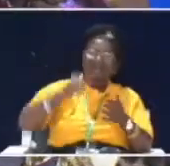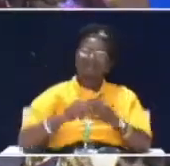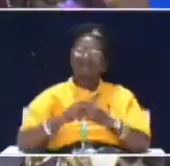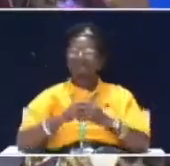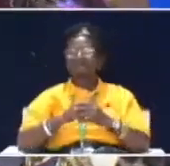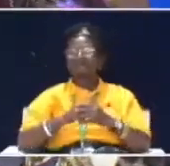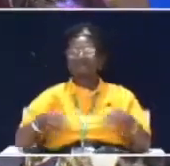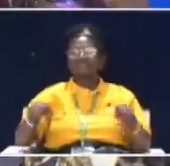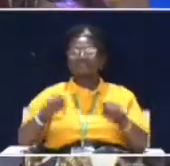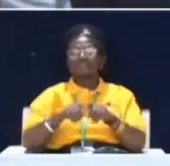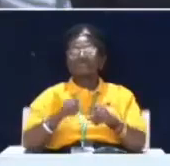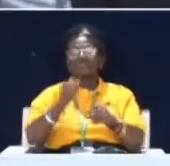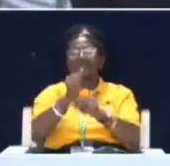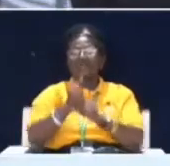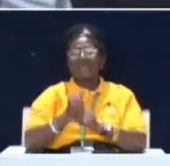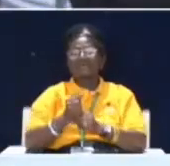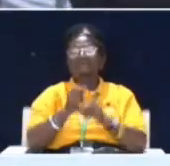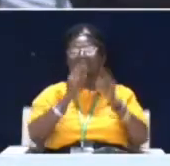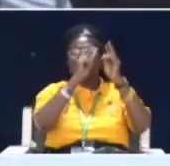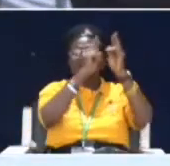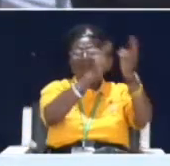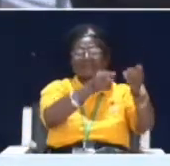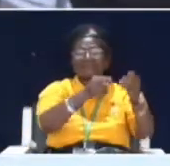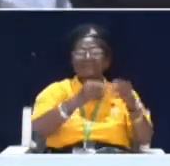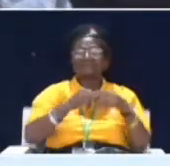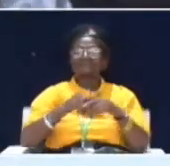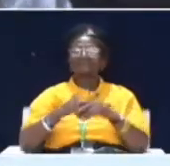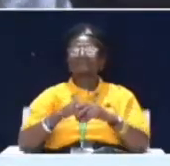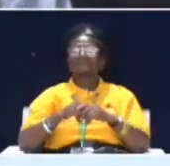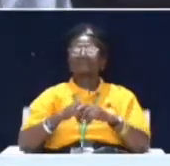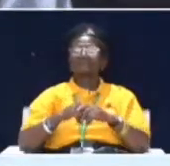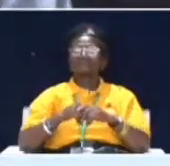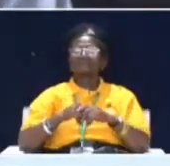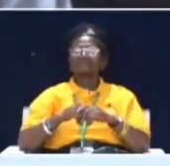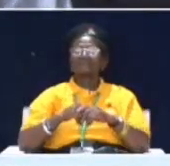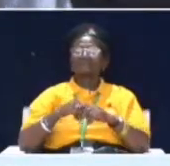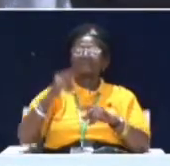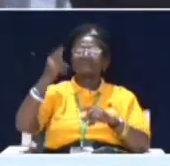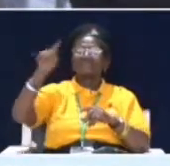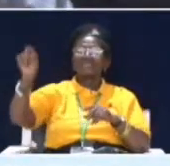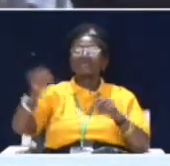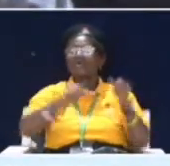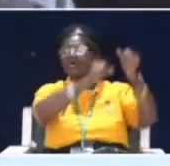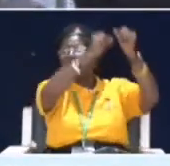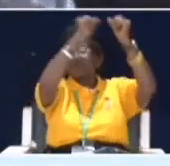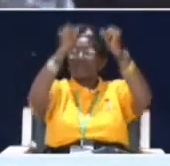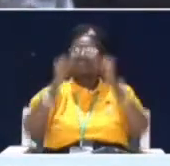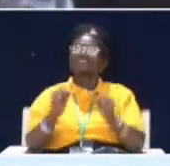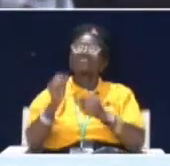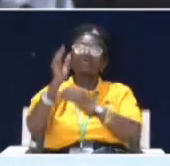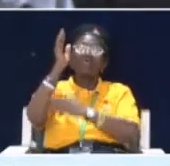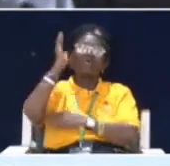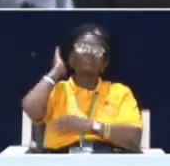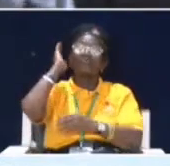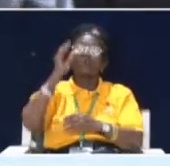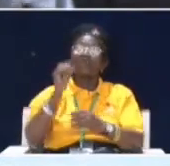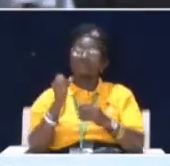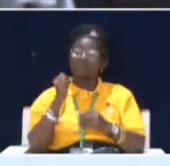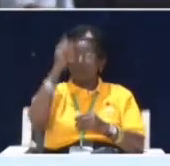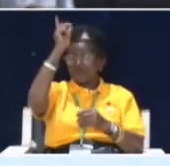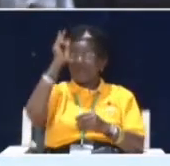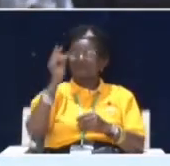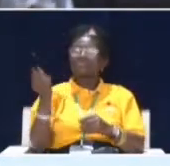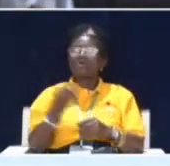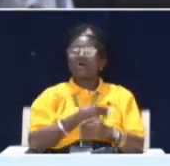So get ready. Nitori na egbaradi. Almighty God is going to surprise us tonight. Olorun